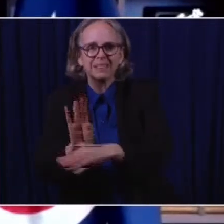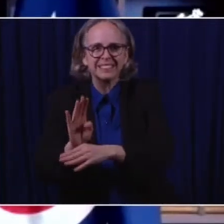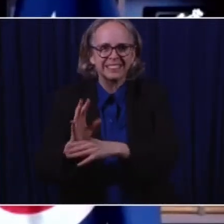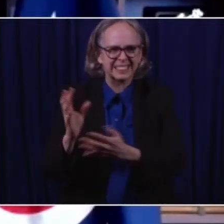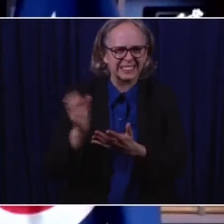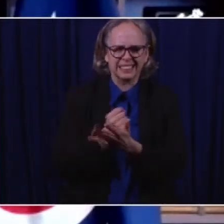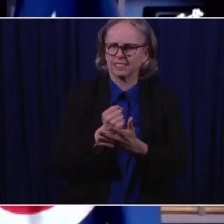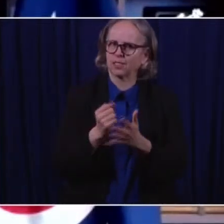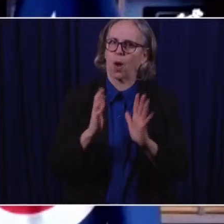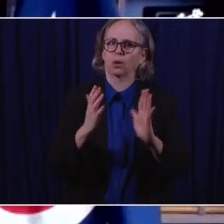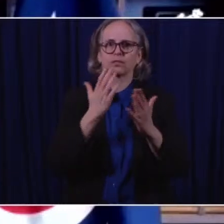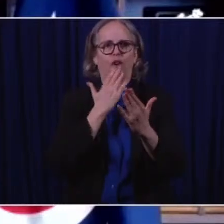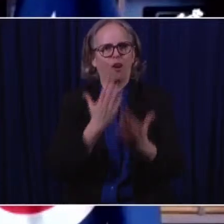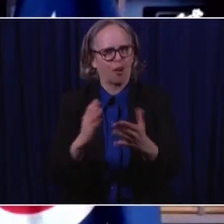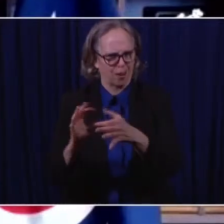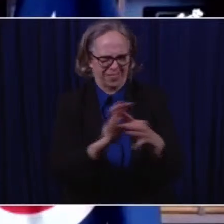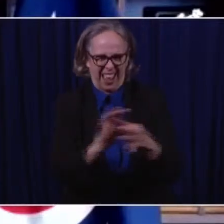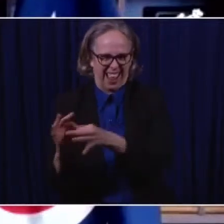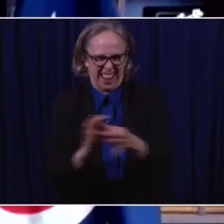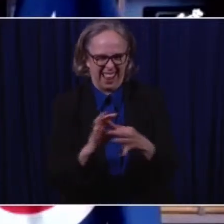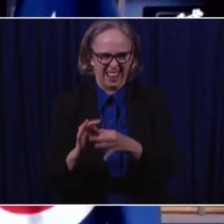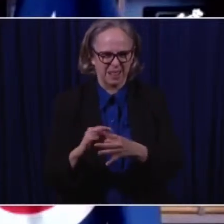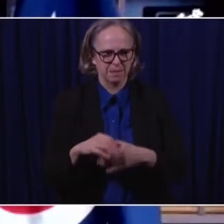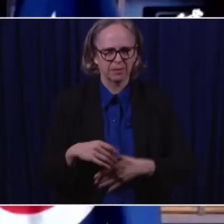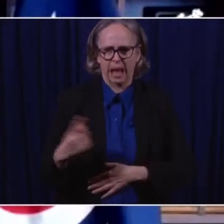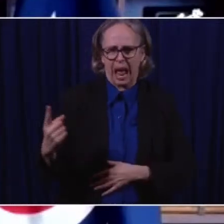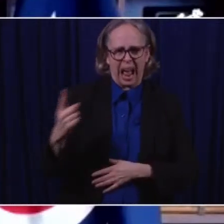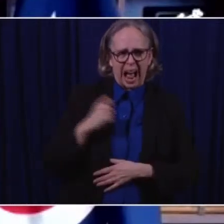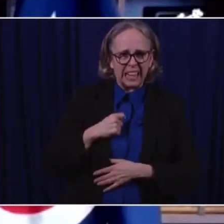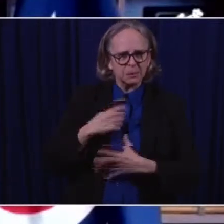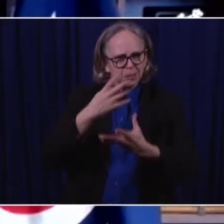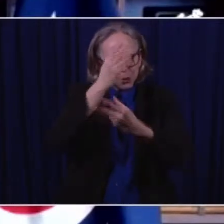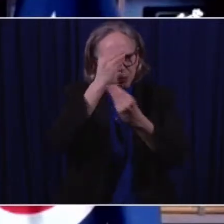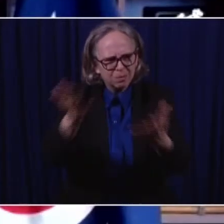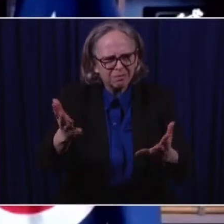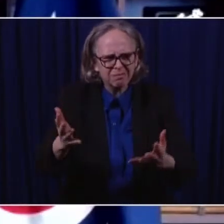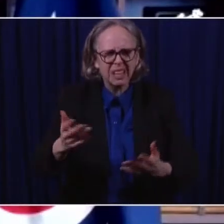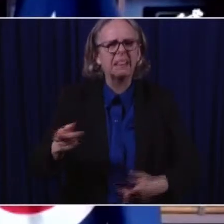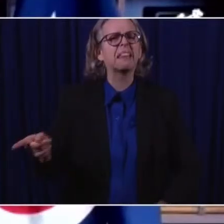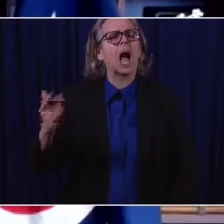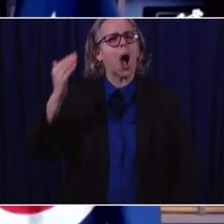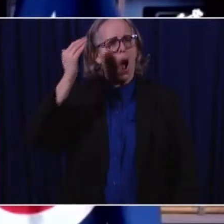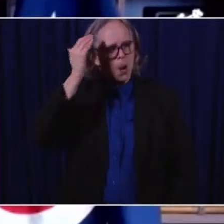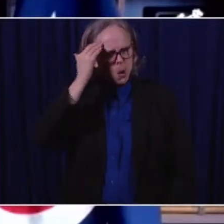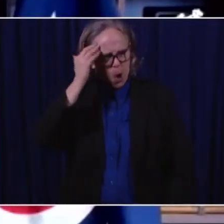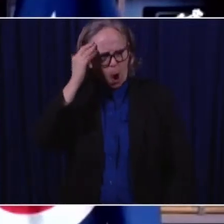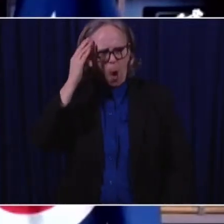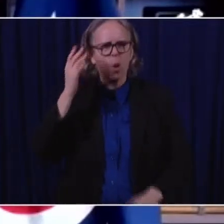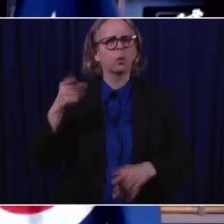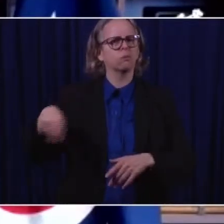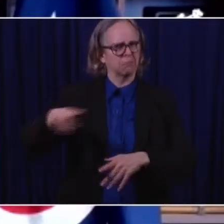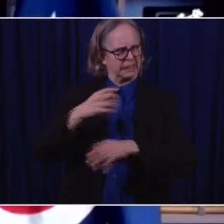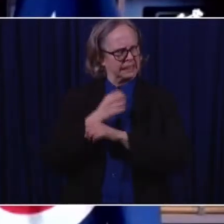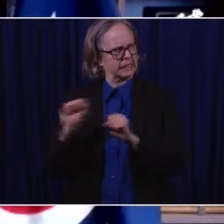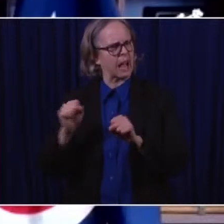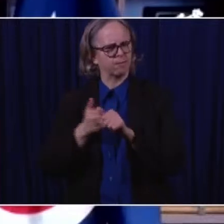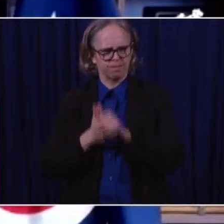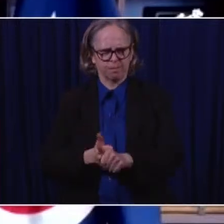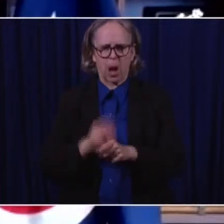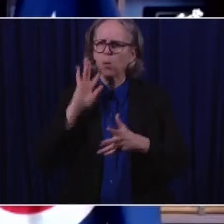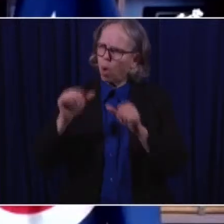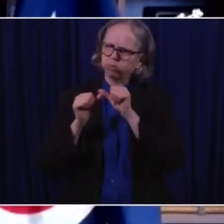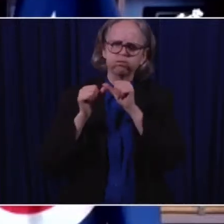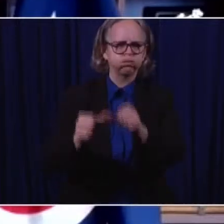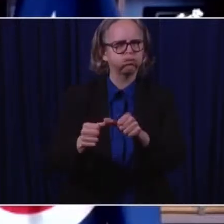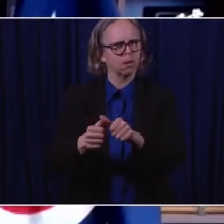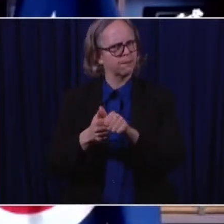the safety protocols that are in place. They know that they want their customers and everyone to know that when you come out to